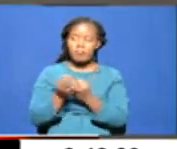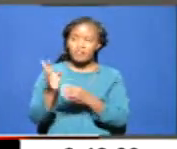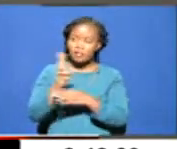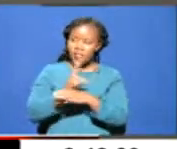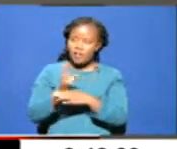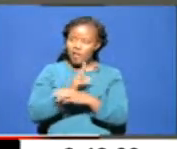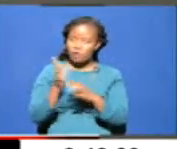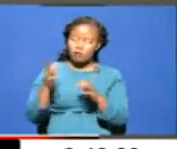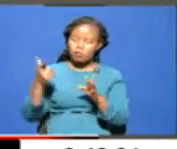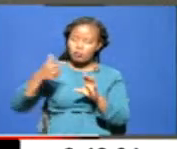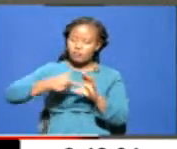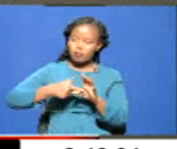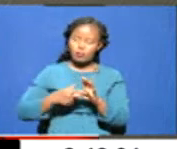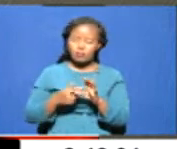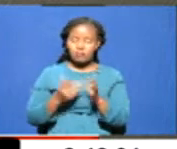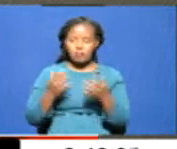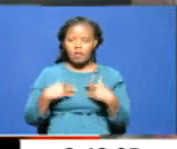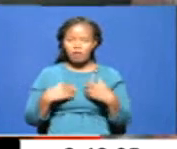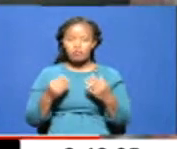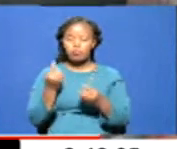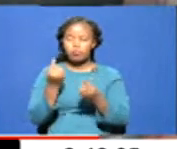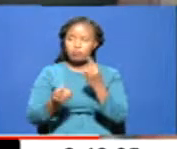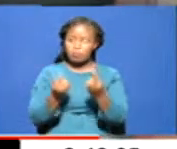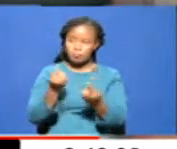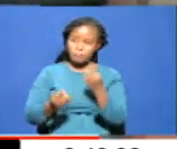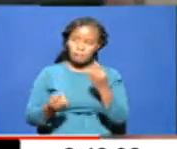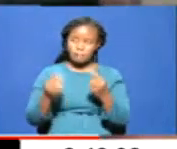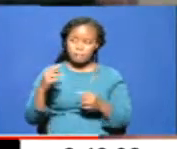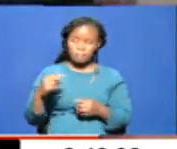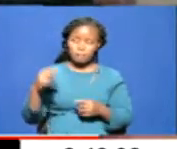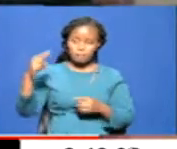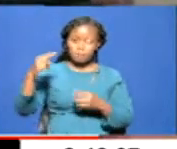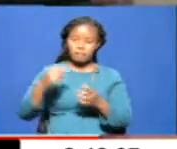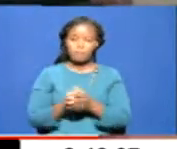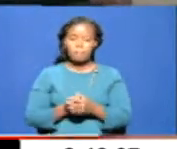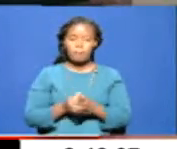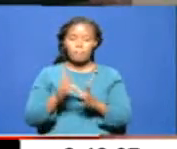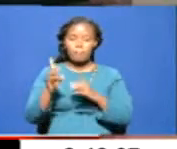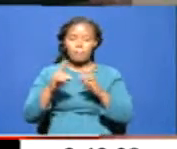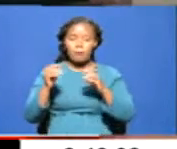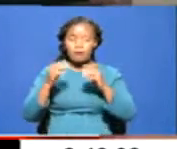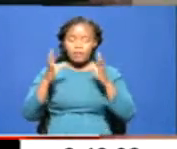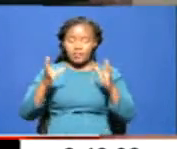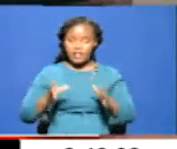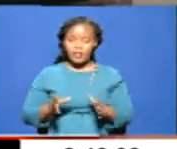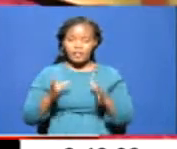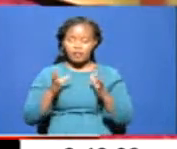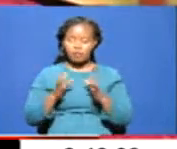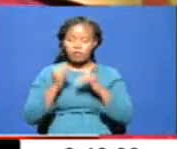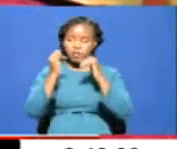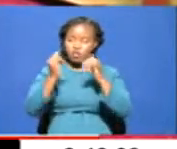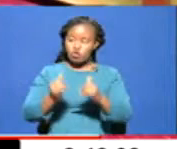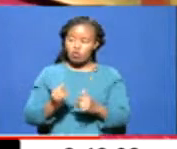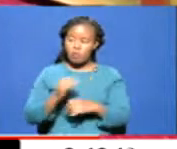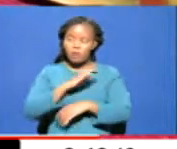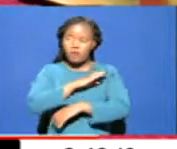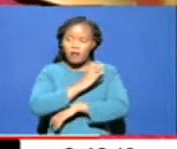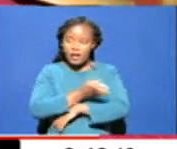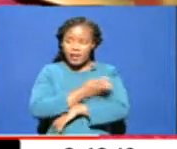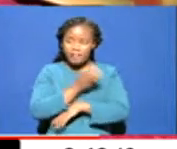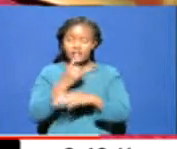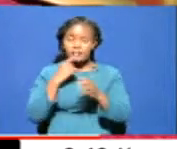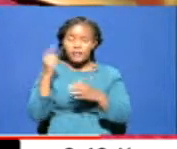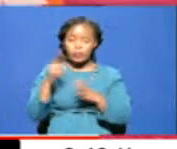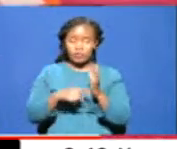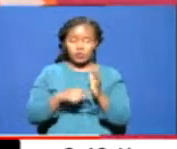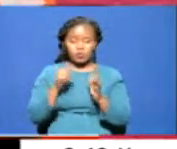their primary cooking fuel is high. The Director of Renewable Energy, Dan Malango, has said to achieve this, the